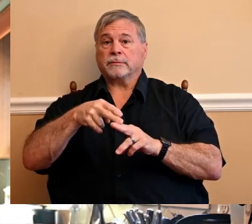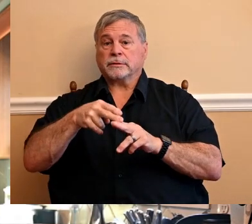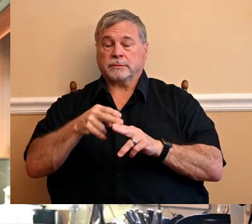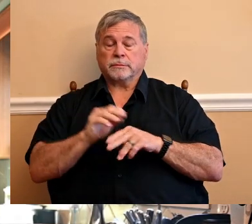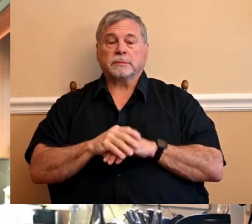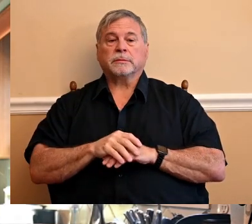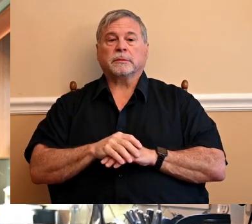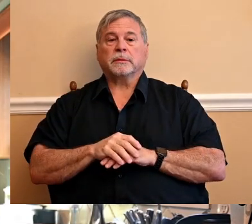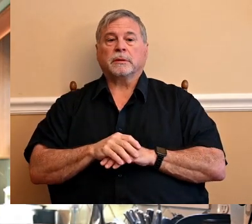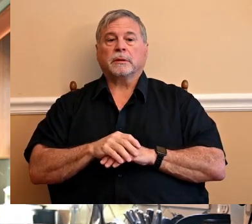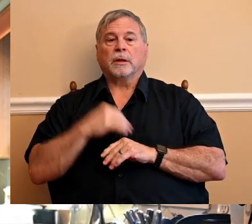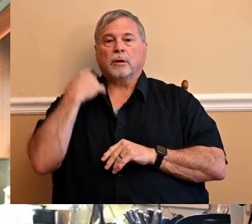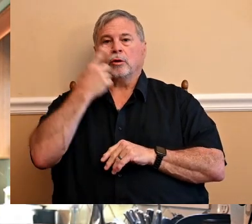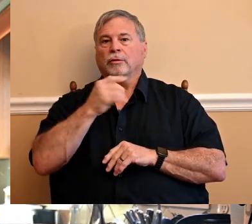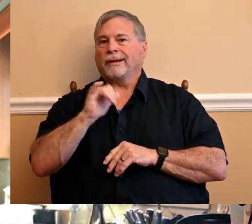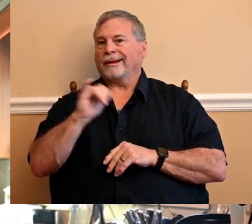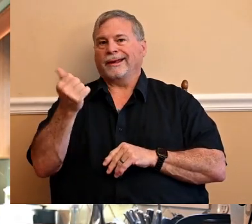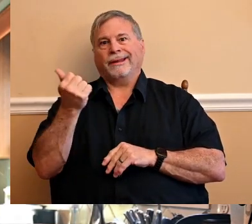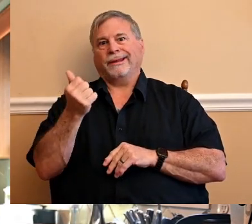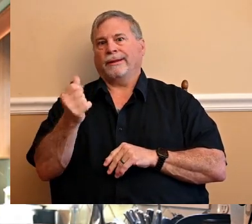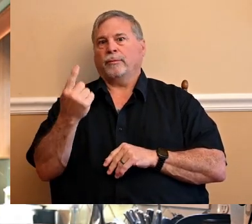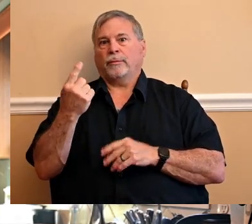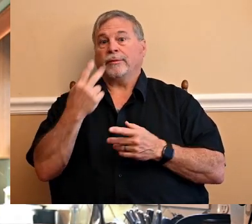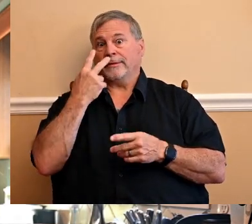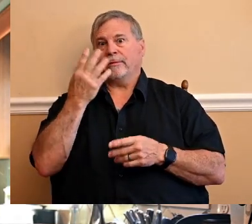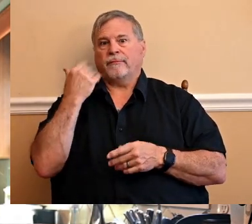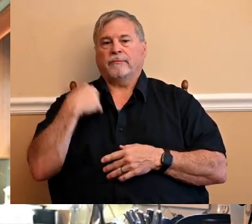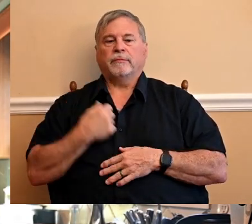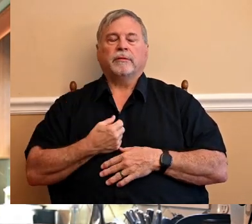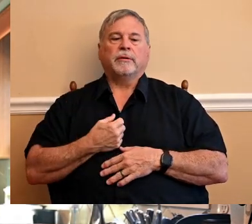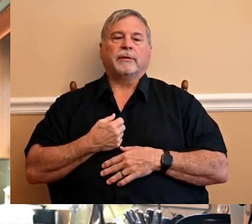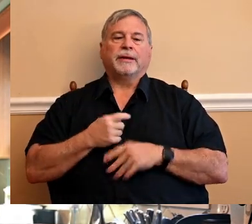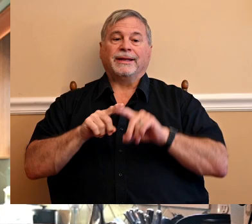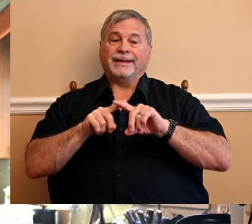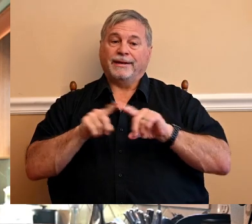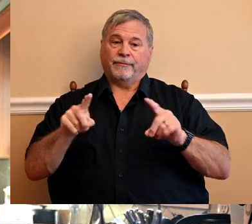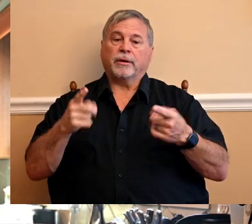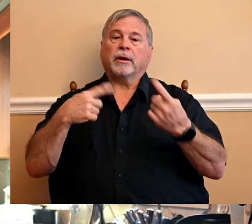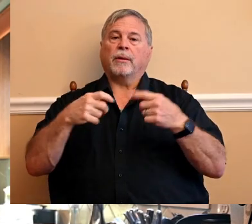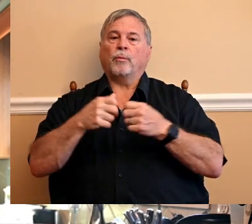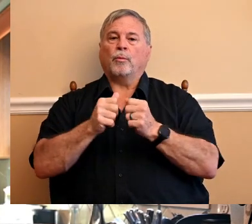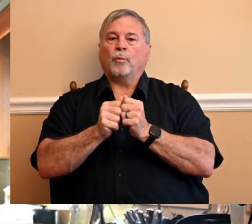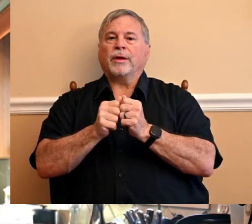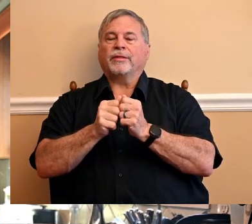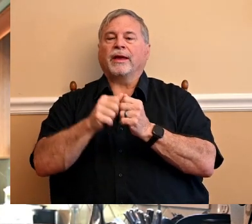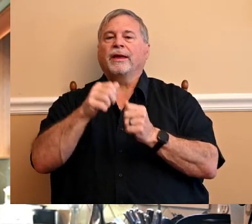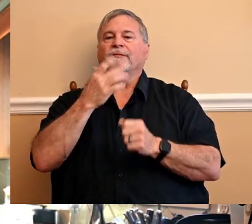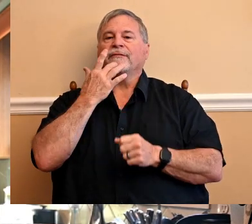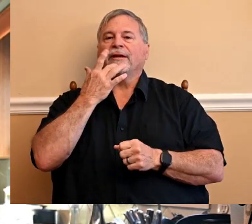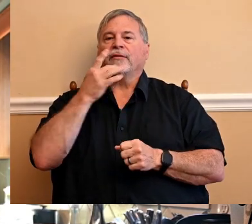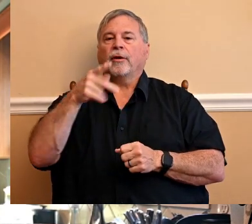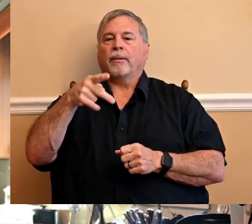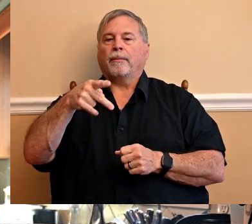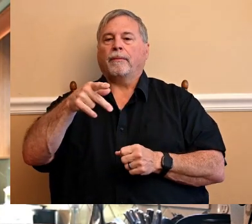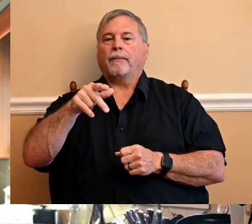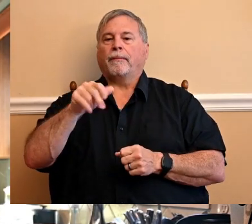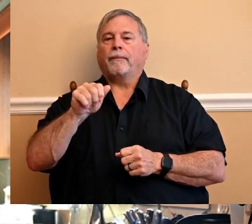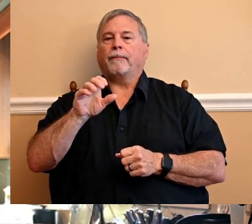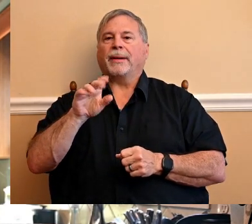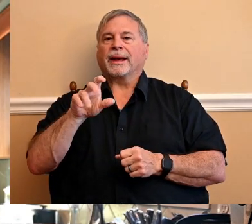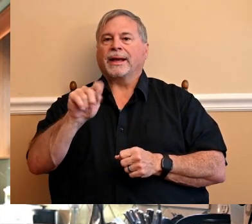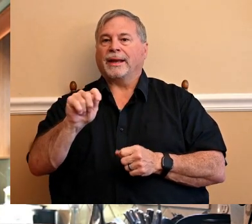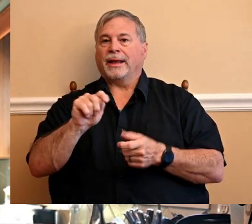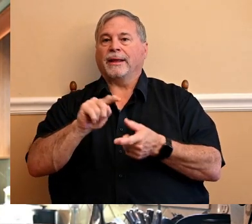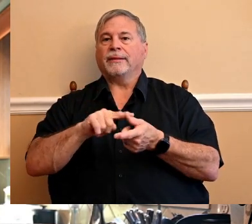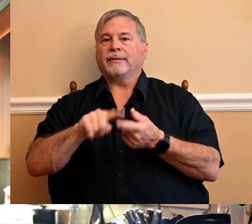Looks like any brisket we've ever done. The difference is it does come with a flavor packet, and they've trimmed most of the fat off